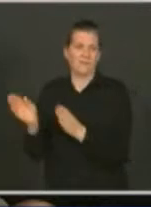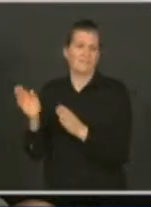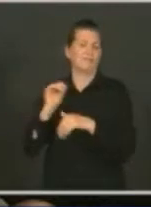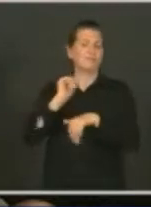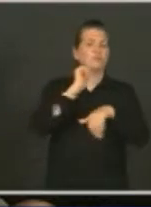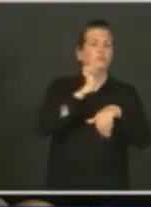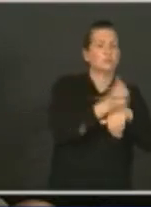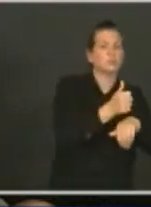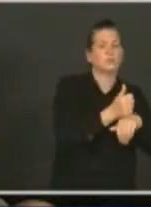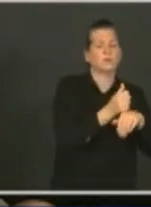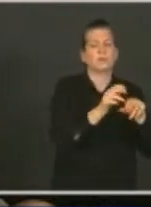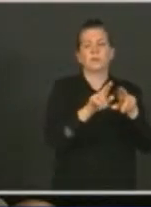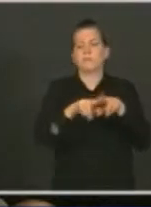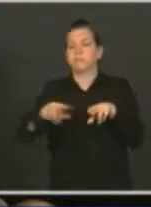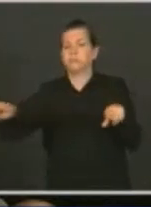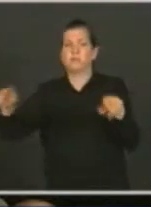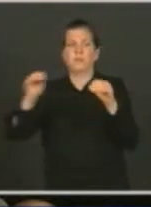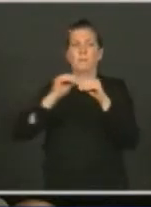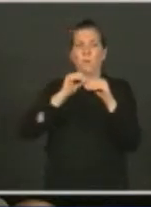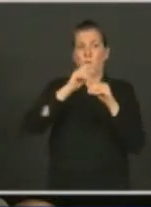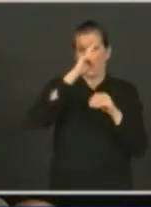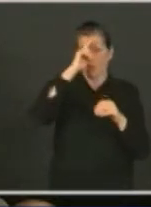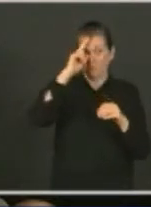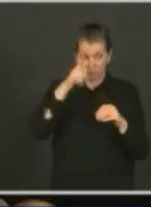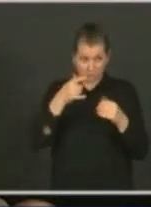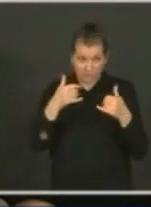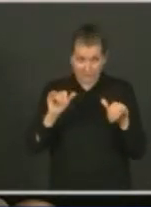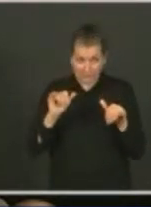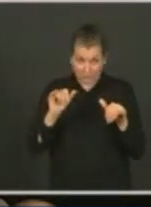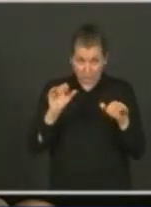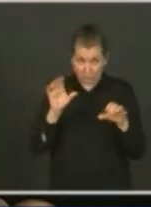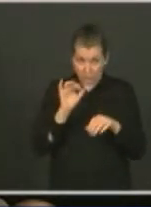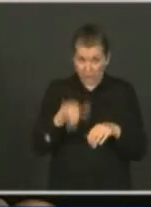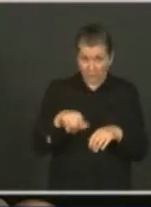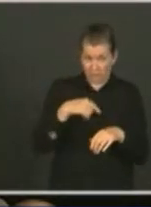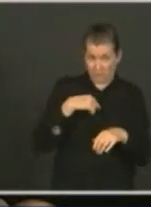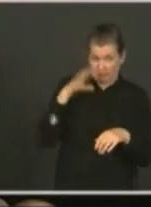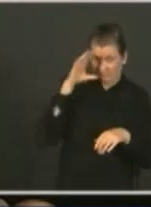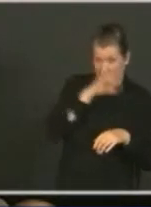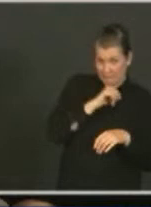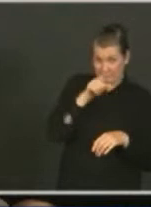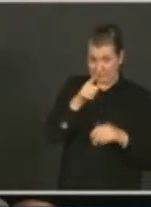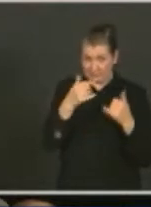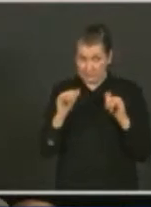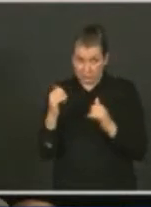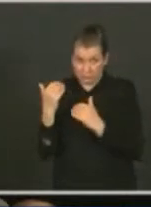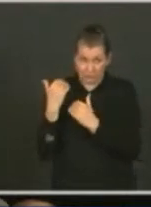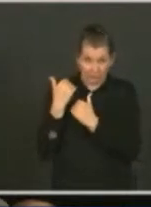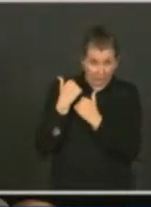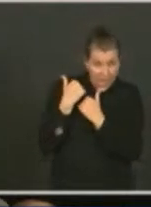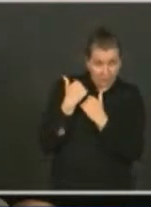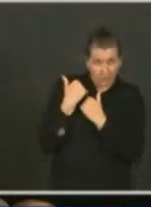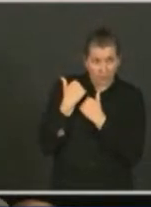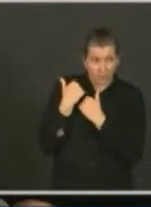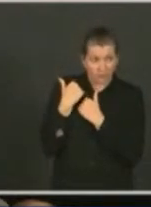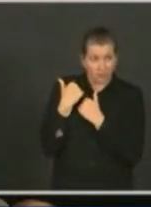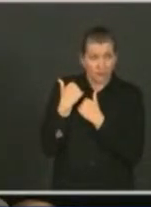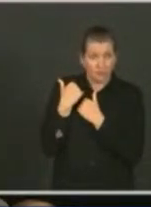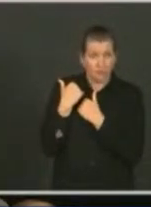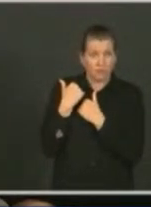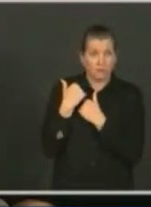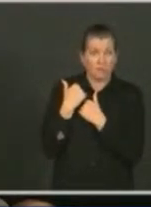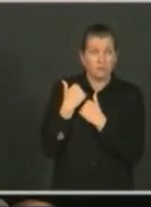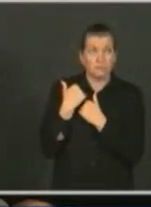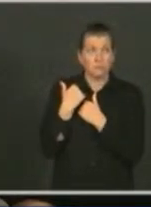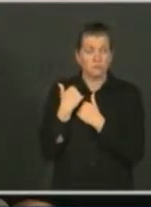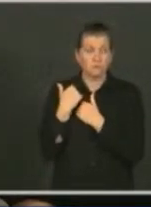And so you would be, I guess, one of the people responsible, if not perhaps the person responsible